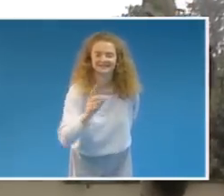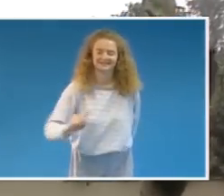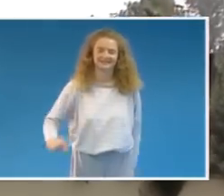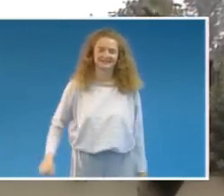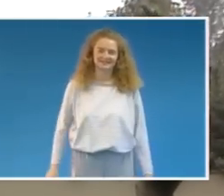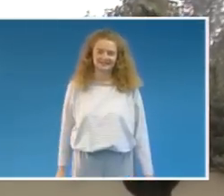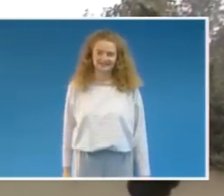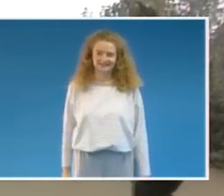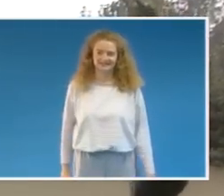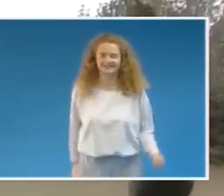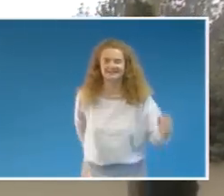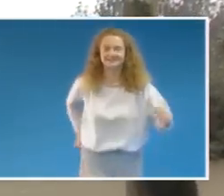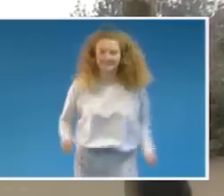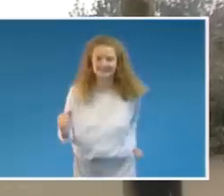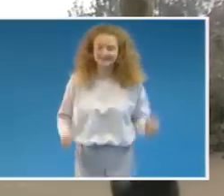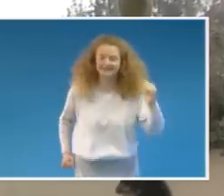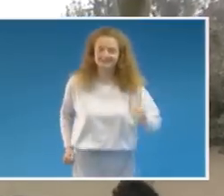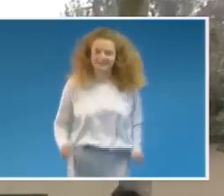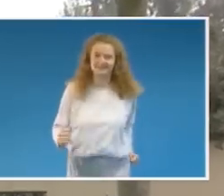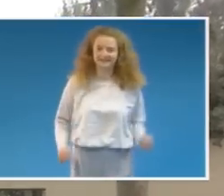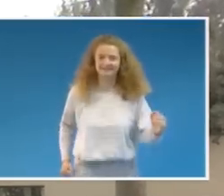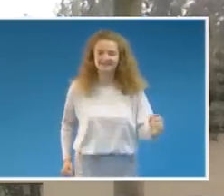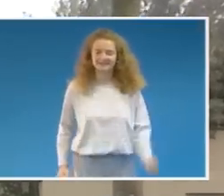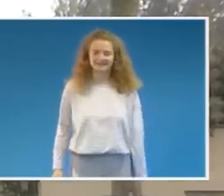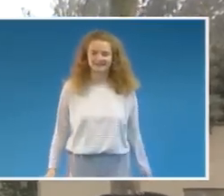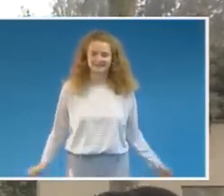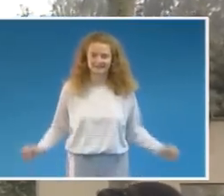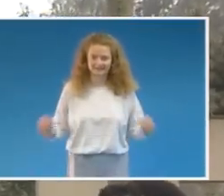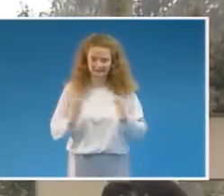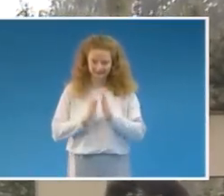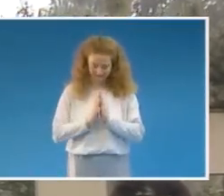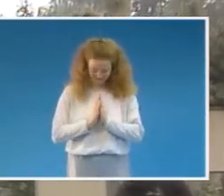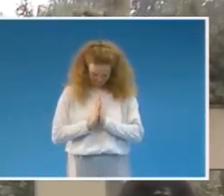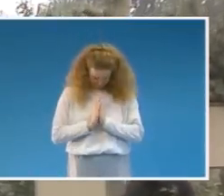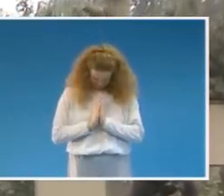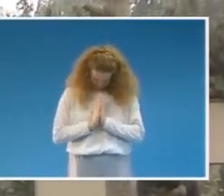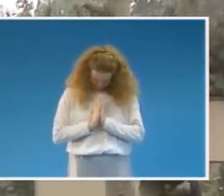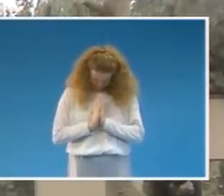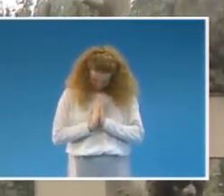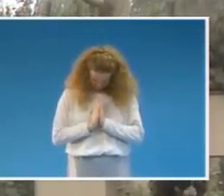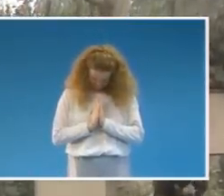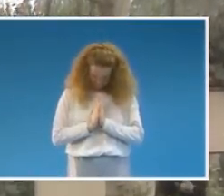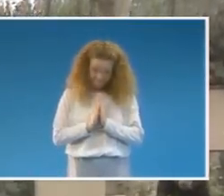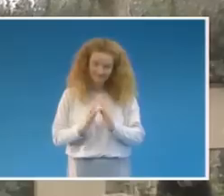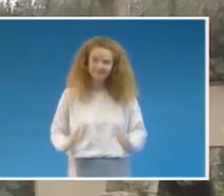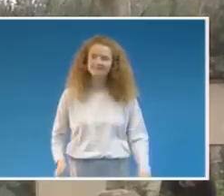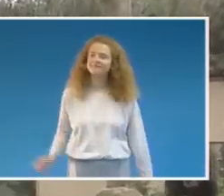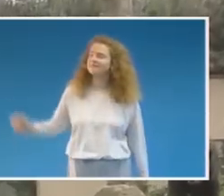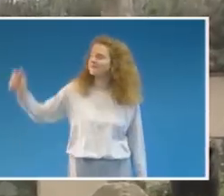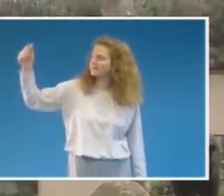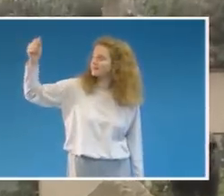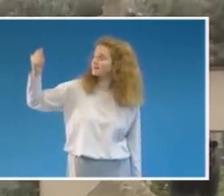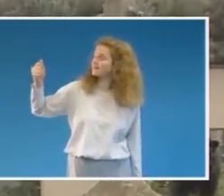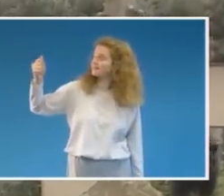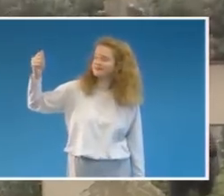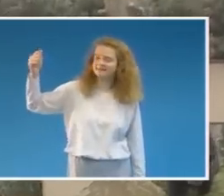do. Teddy bear, run upstairs. Teddy bear, say your prayers. Teddy